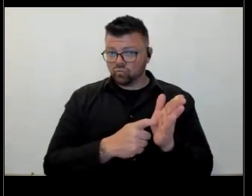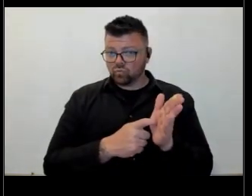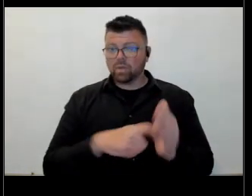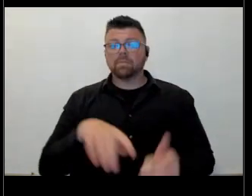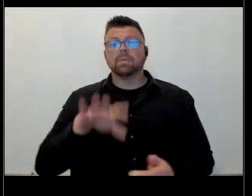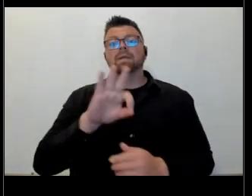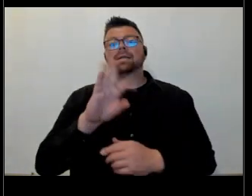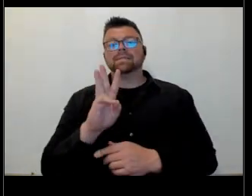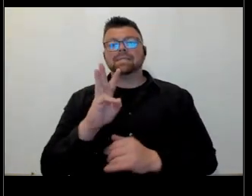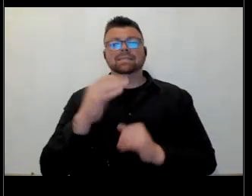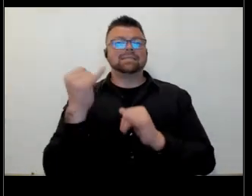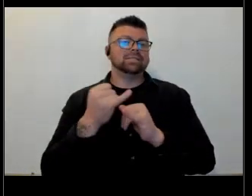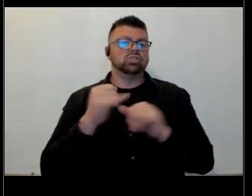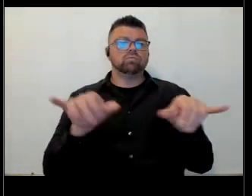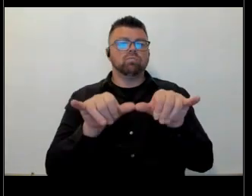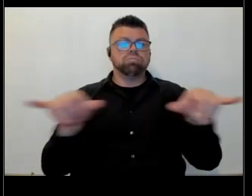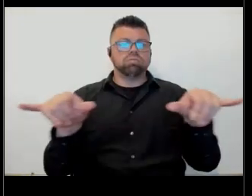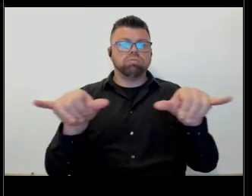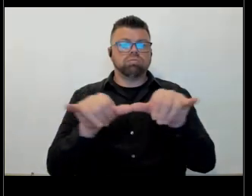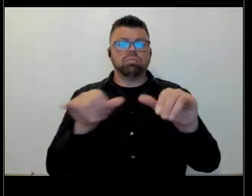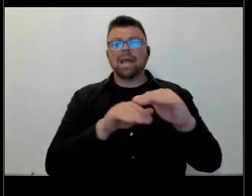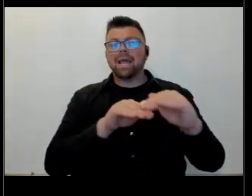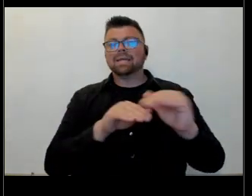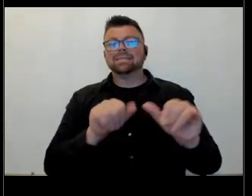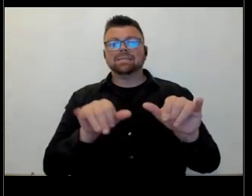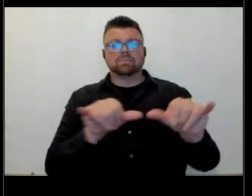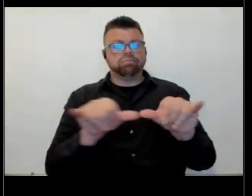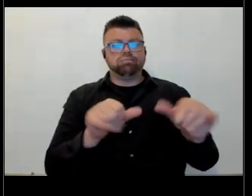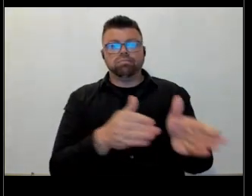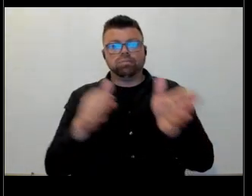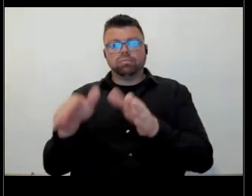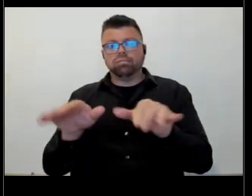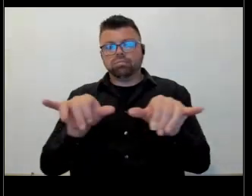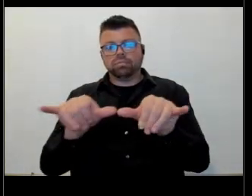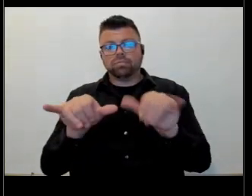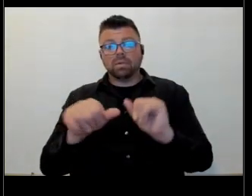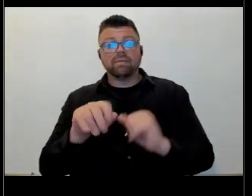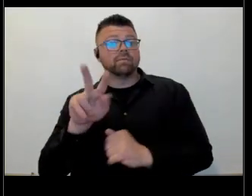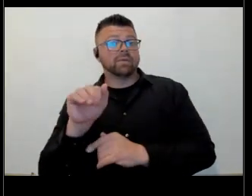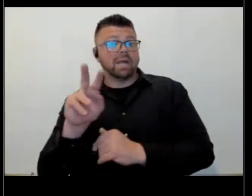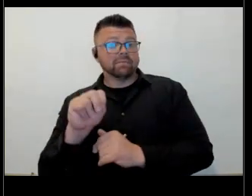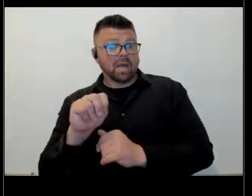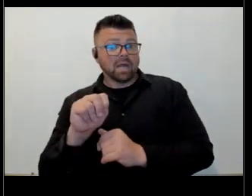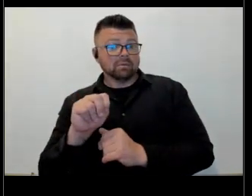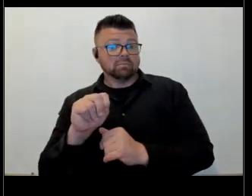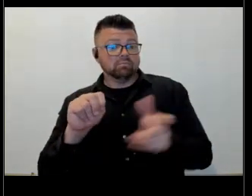a 96-inch wide access aisle for van accessible parking.